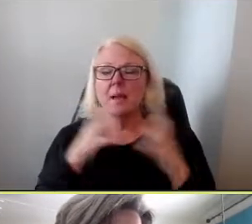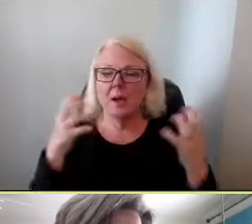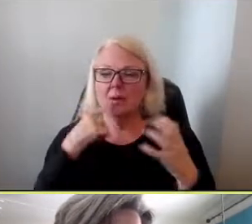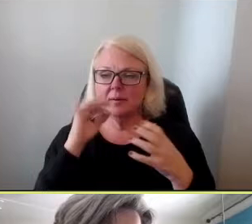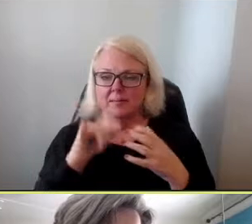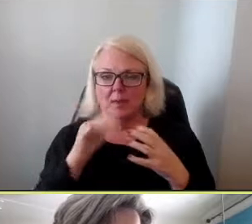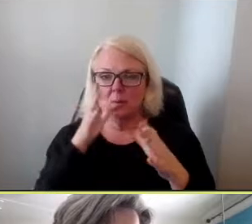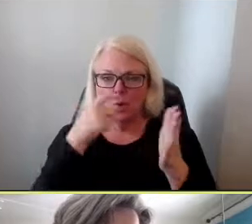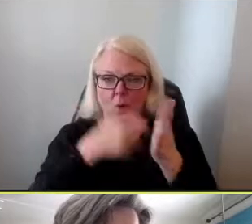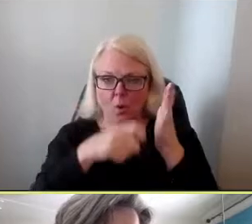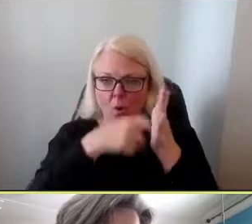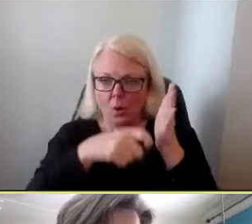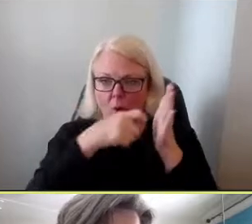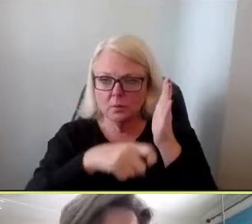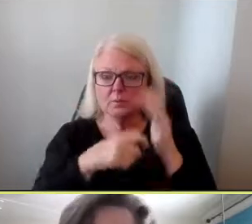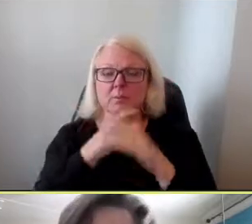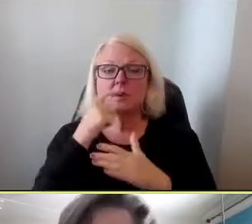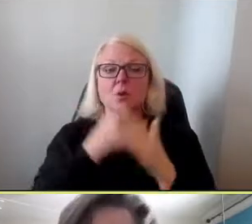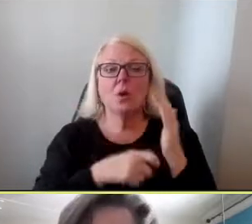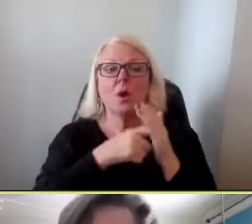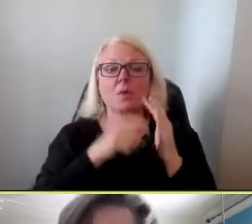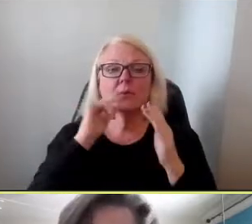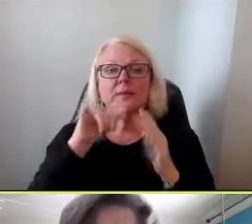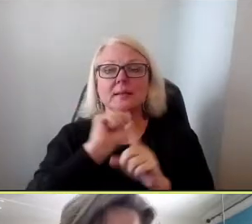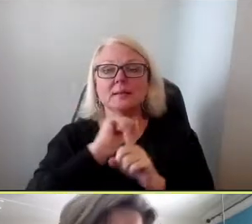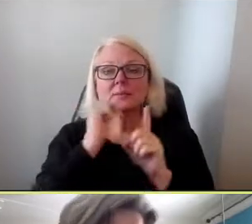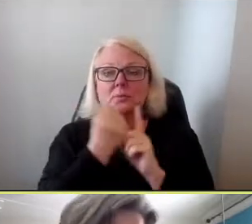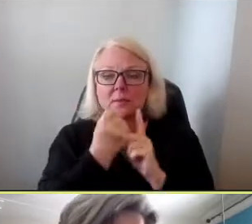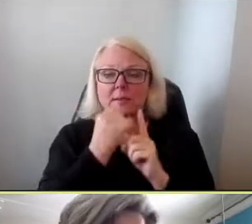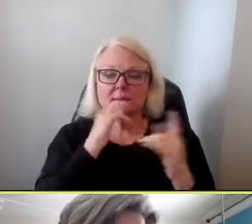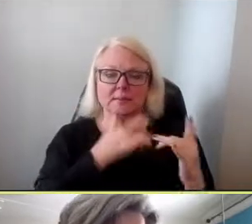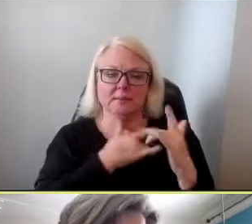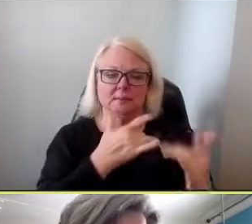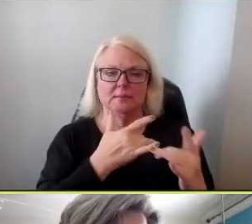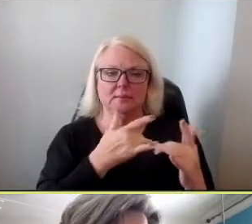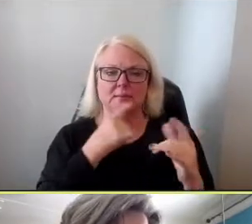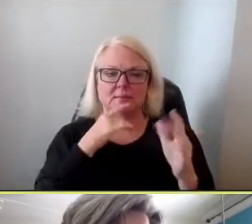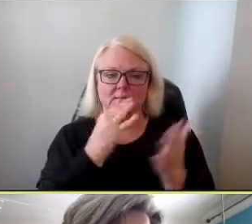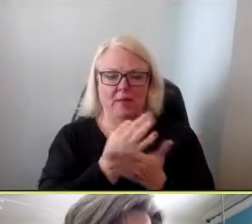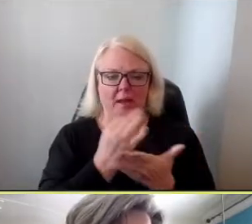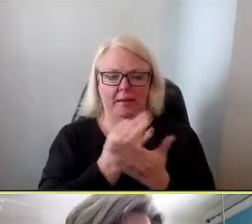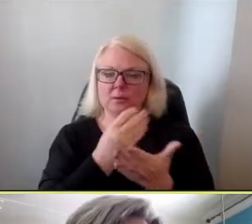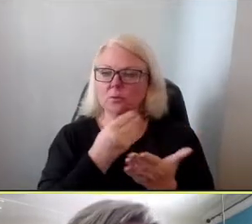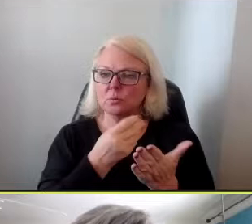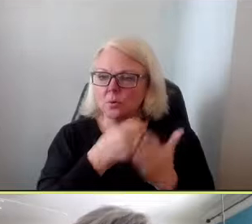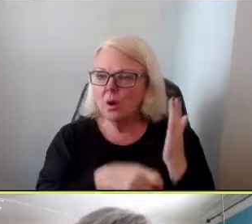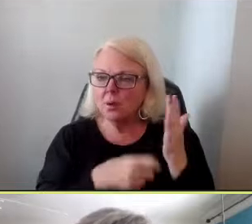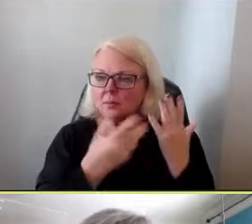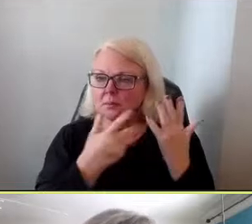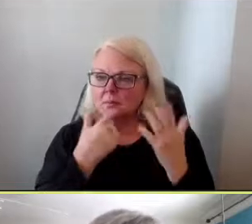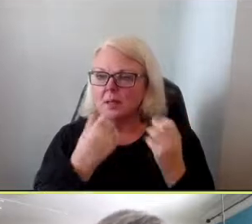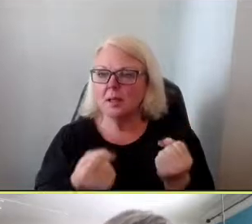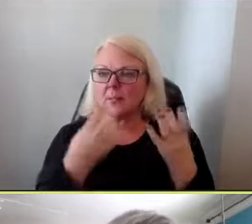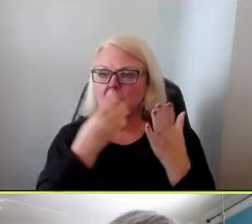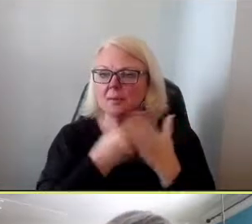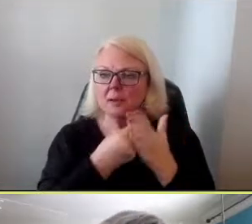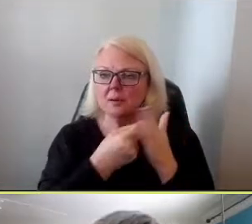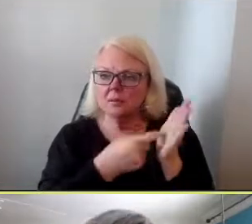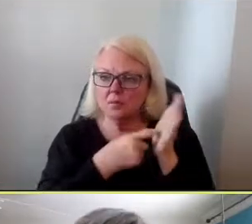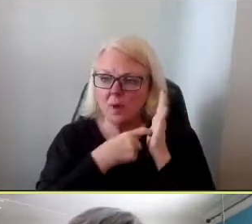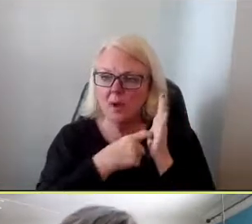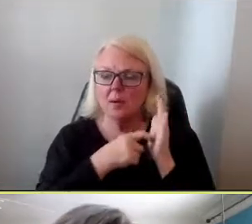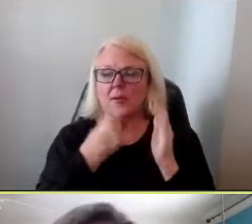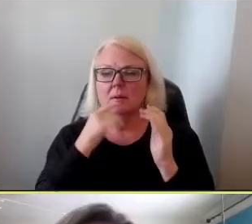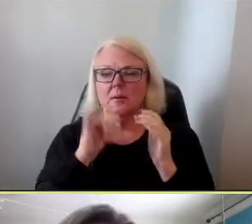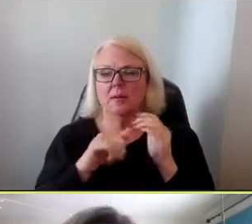would cost. Cost in these situations is typically framed as financial cost, and the amount of money required is deemed